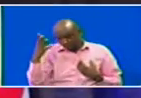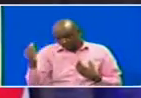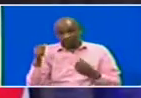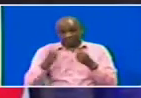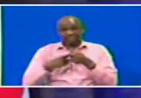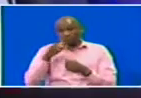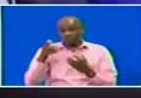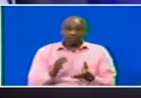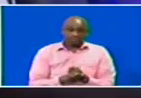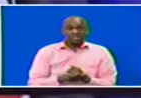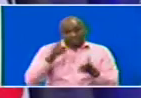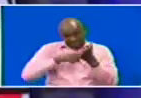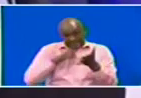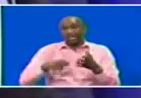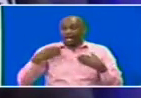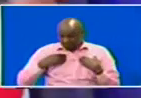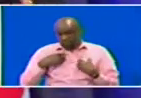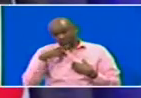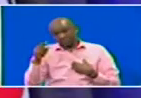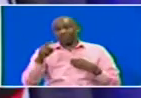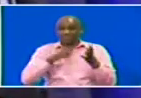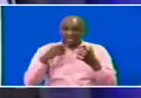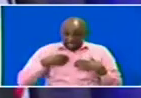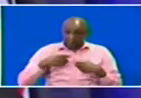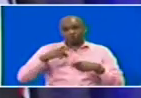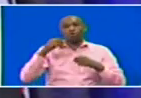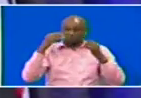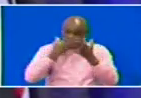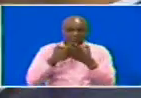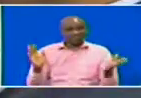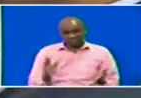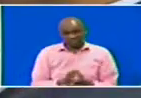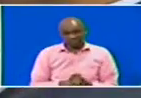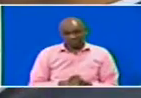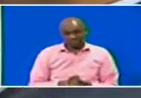1, 2, 3, 4, 5, 6, guilty, innocent, if guilty, charged.